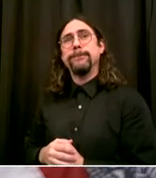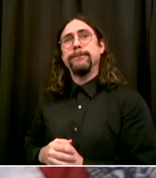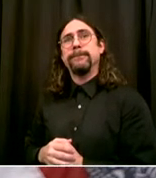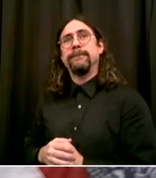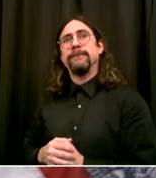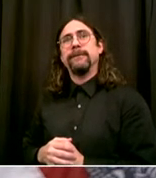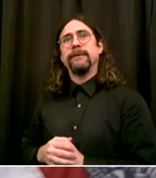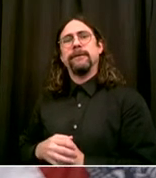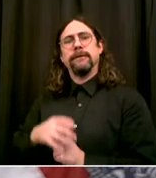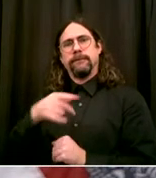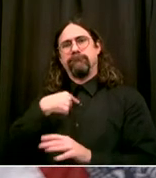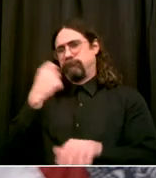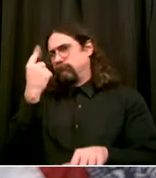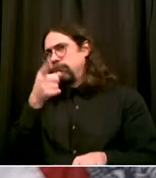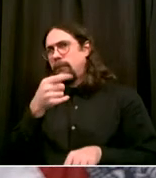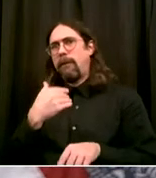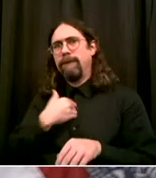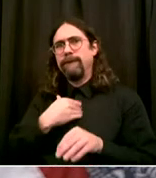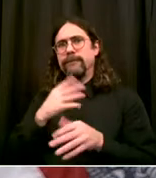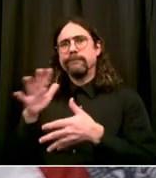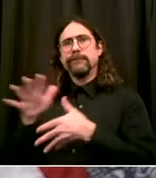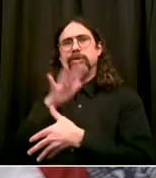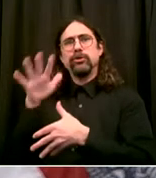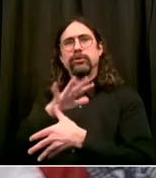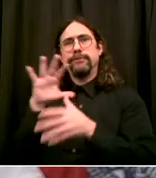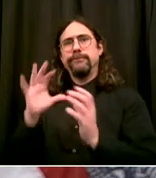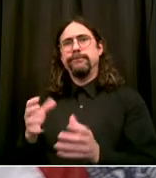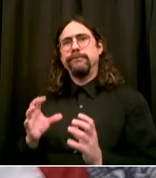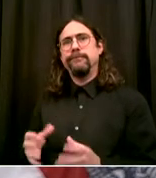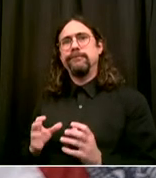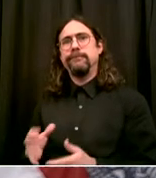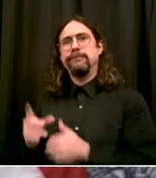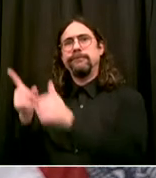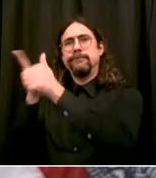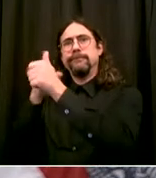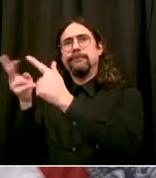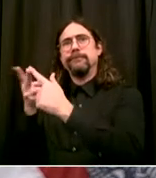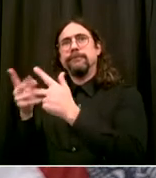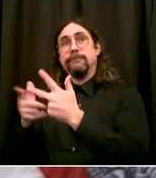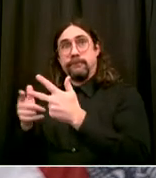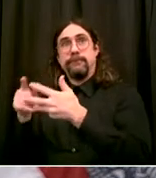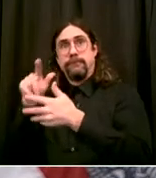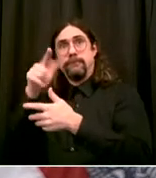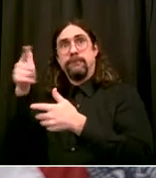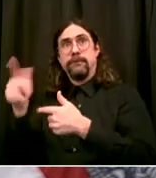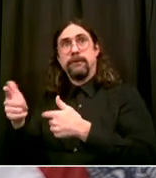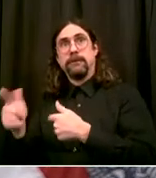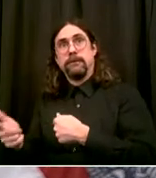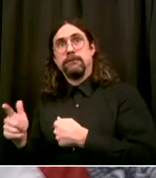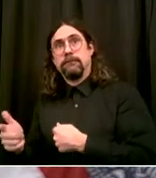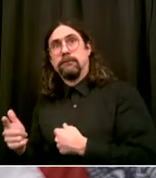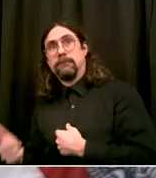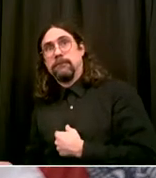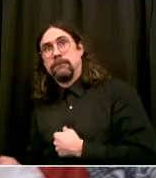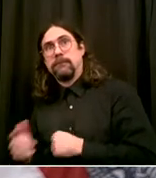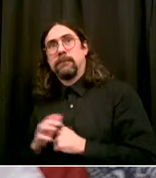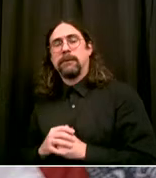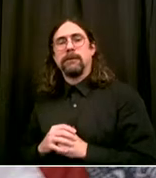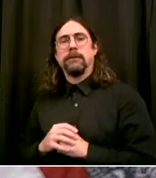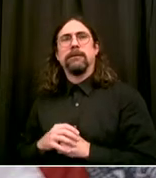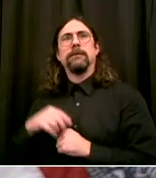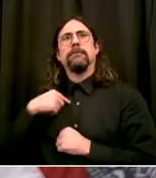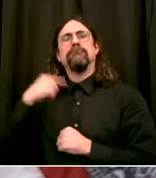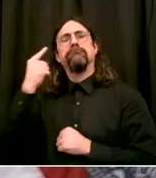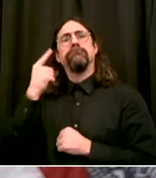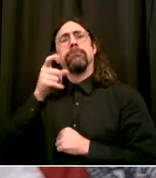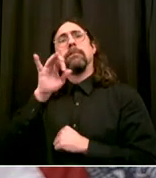eligible right now? They have the job they say they have. So when you move it into those public spaces, how do you verify, you know, that this is someone